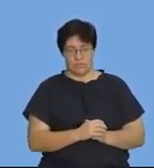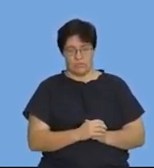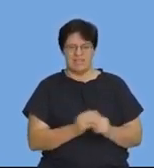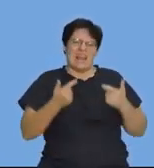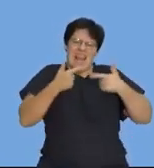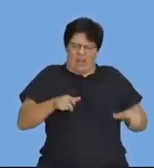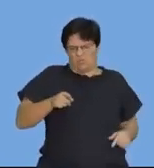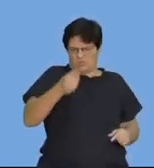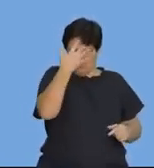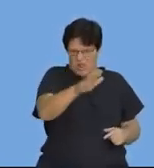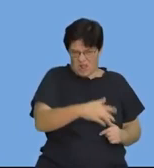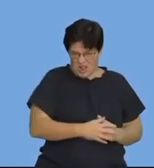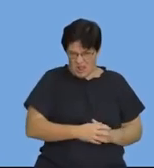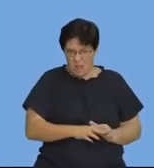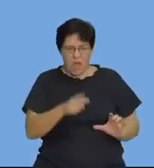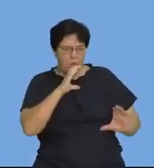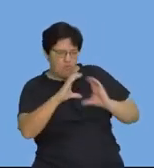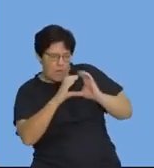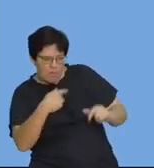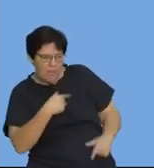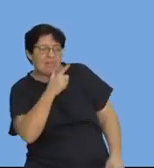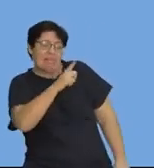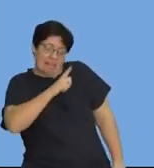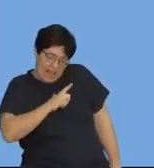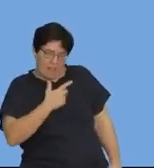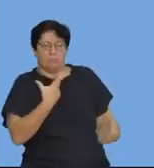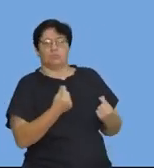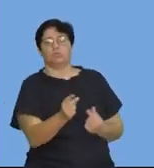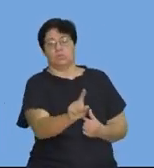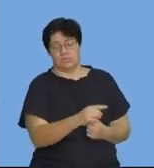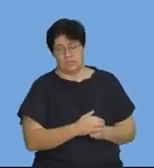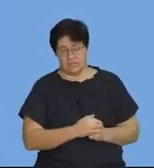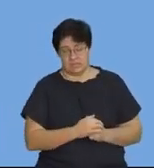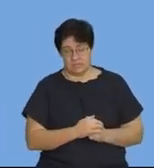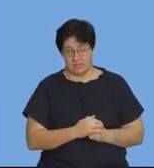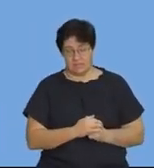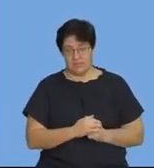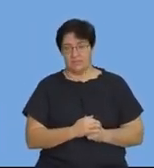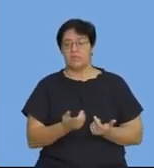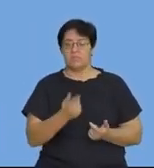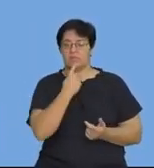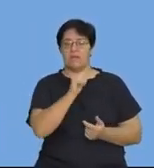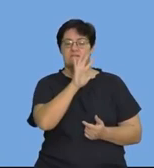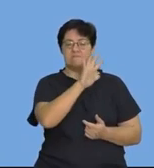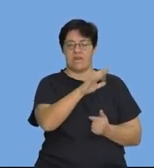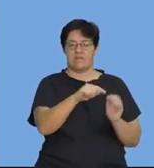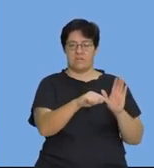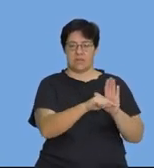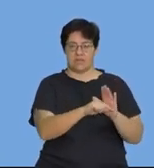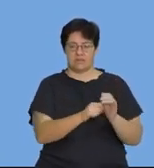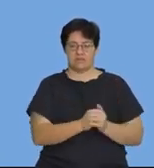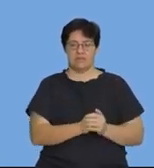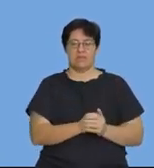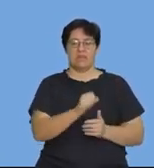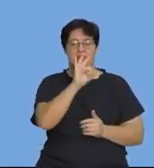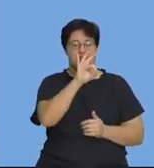thing, guys. You're communicating with me. You are telling me what you are doing. Therefore, this will be 5 minus